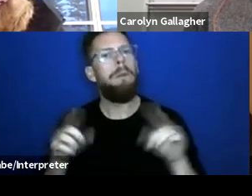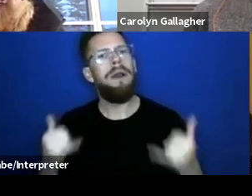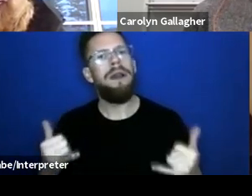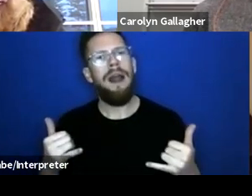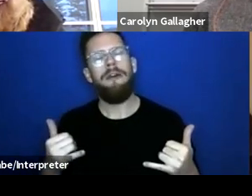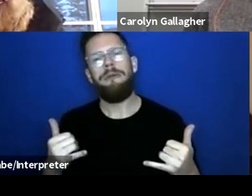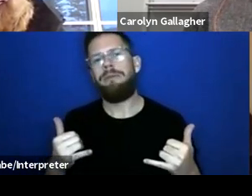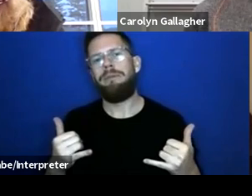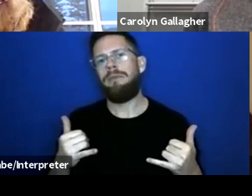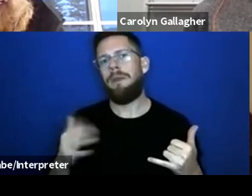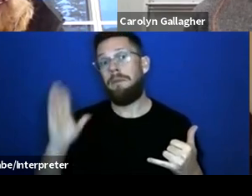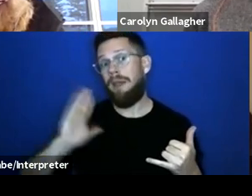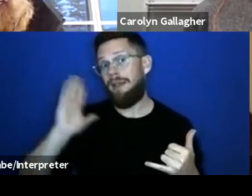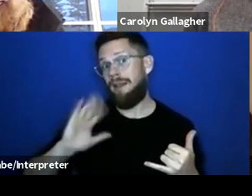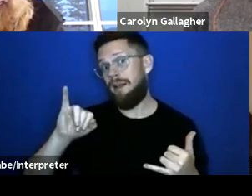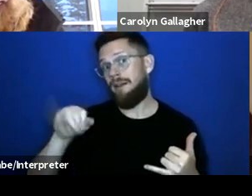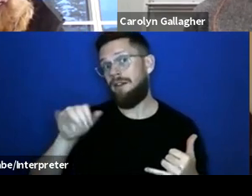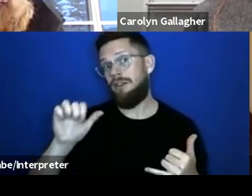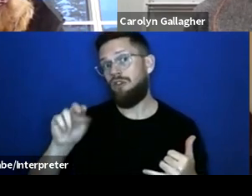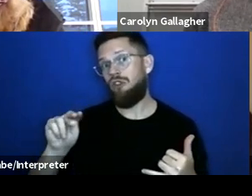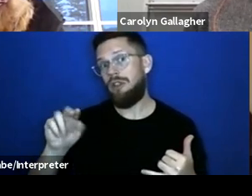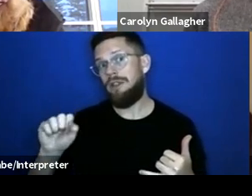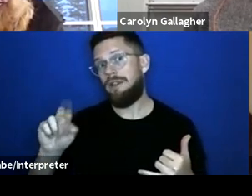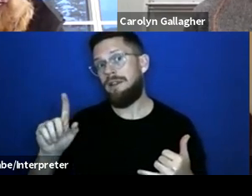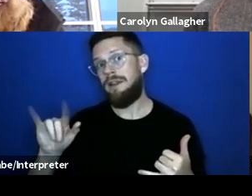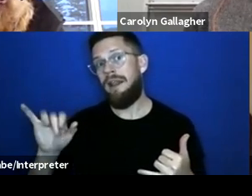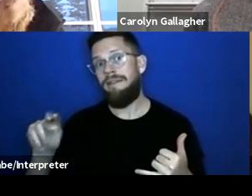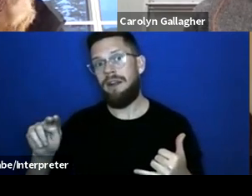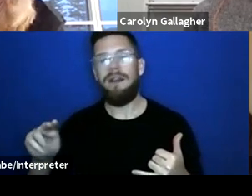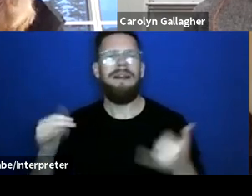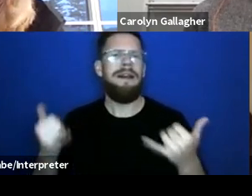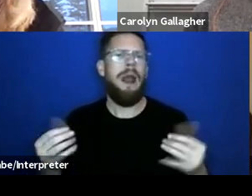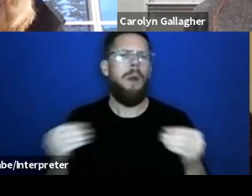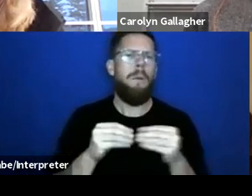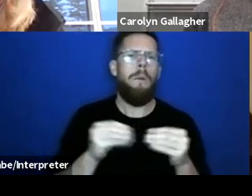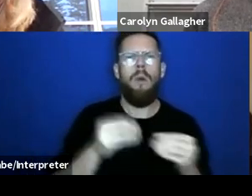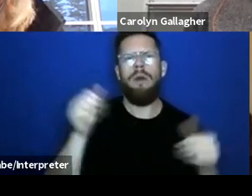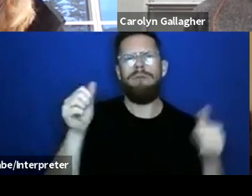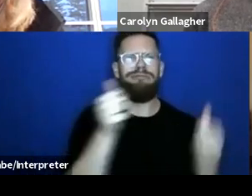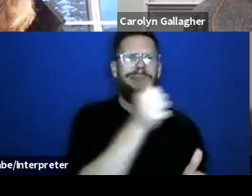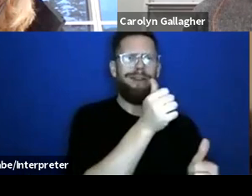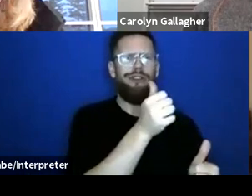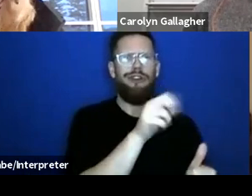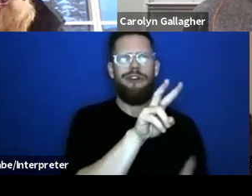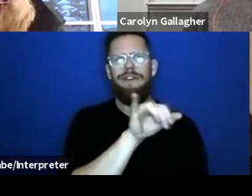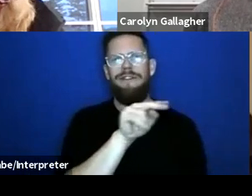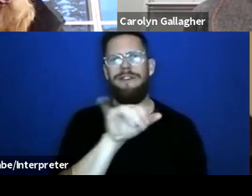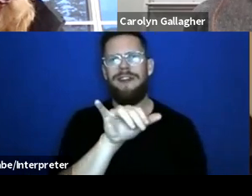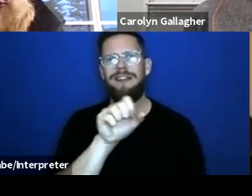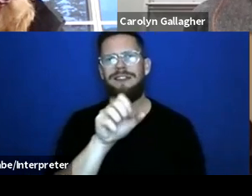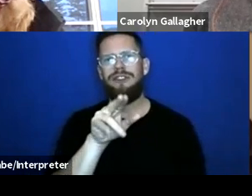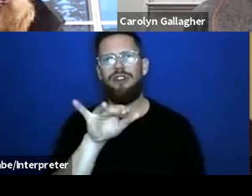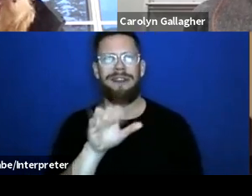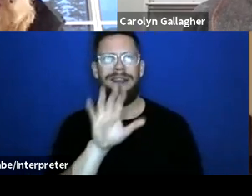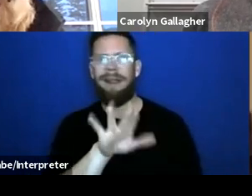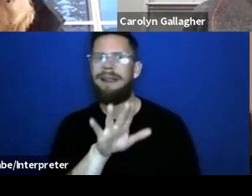time, Gene Sullivan was highly involved with it, and Vinnie Searcy. Now it's more under Vinnie Searcy's title. He's got the longest title in the district, for the record, and it keeps